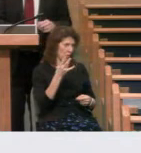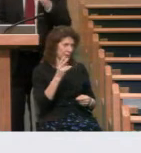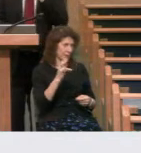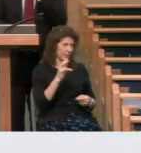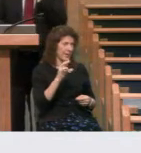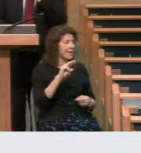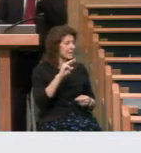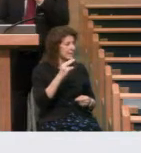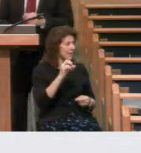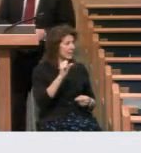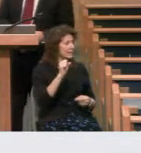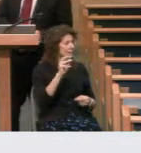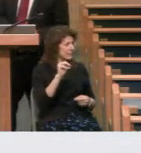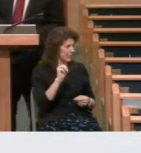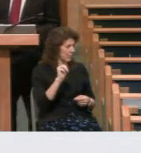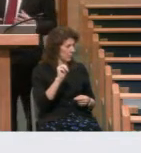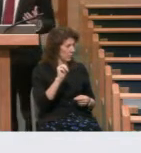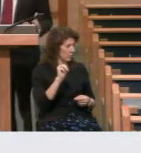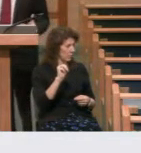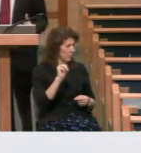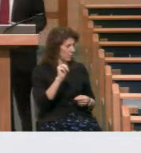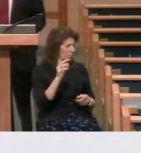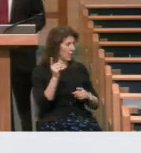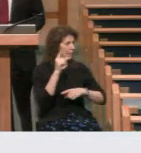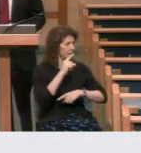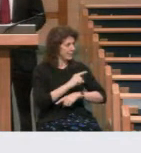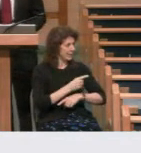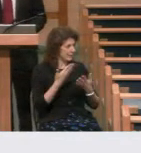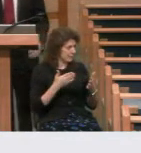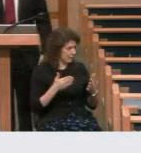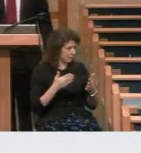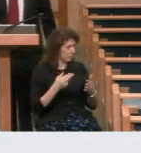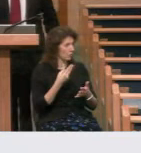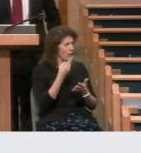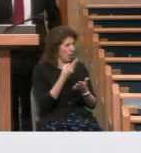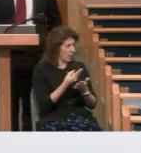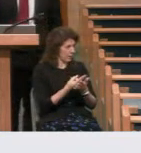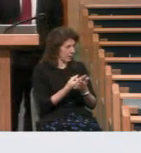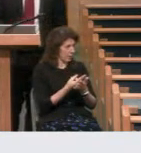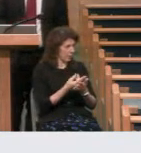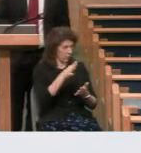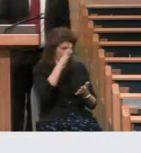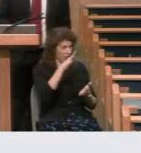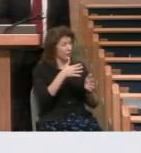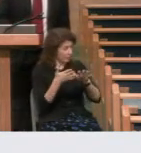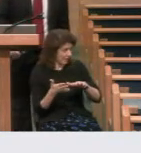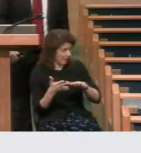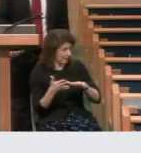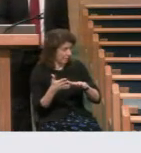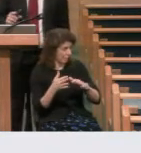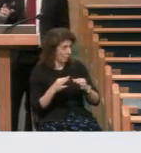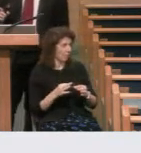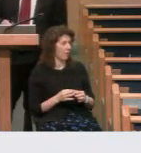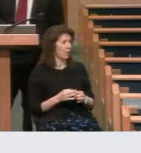2 Samuel, we see, when your days are complete and you lie down with your fathers, I will raise up your descendant after you, who will come